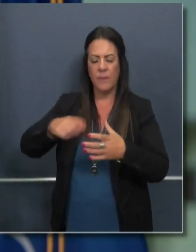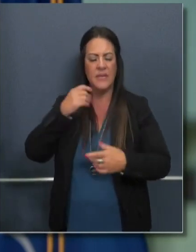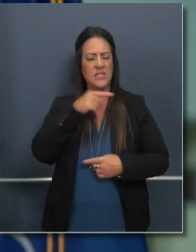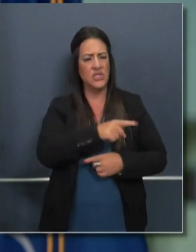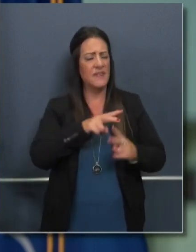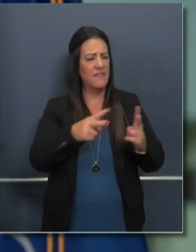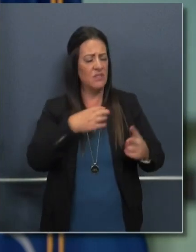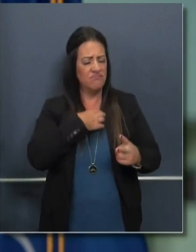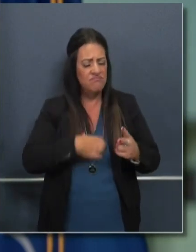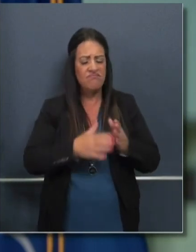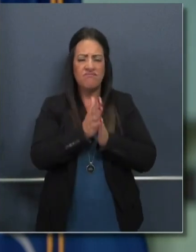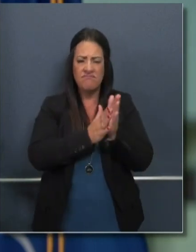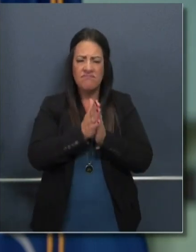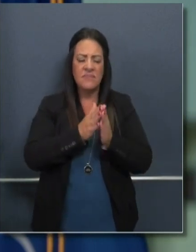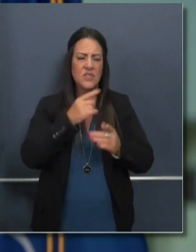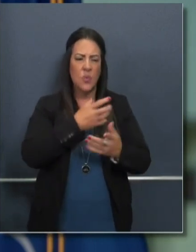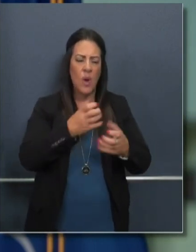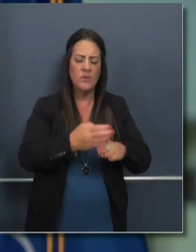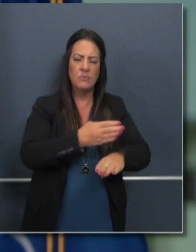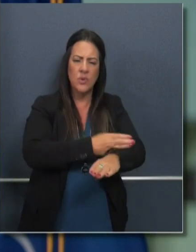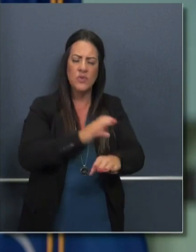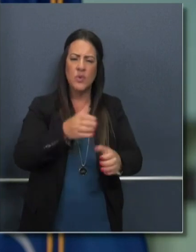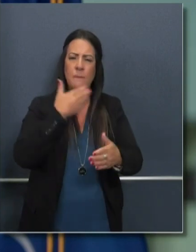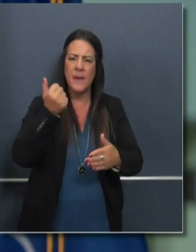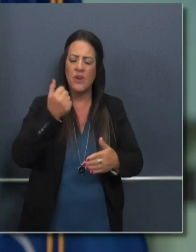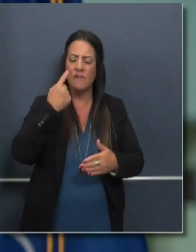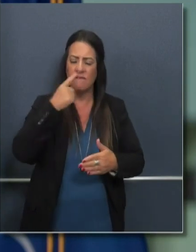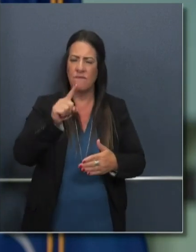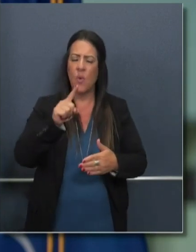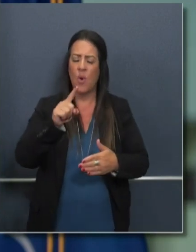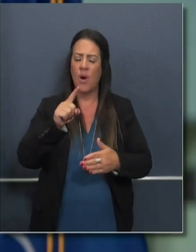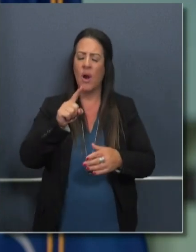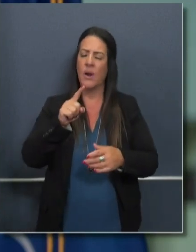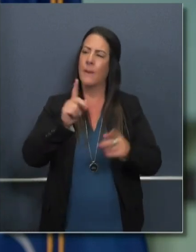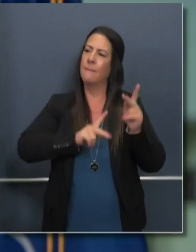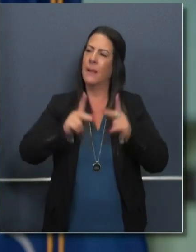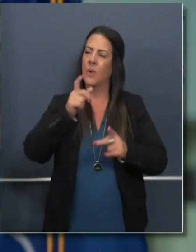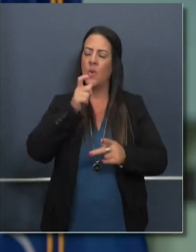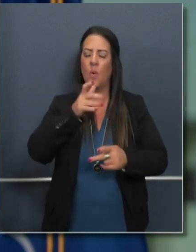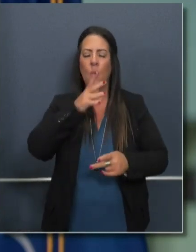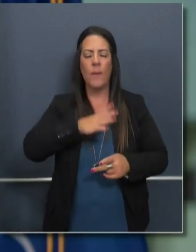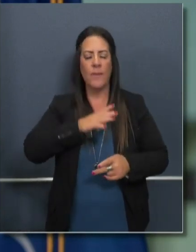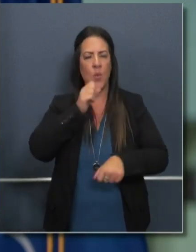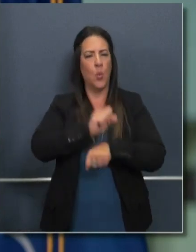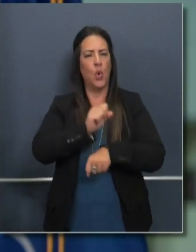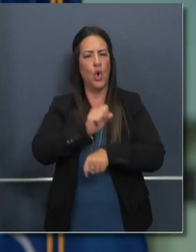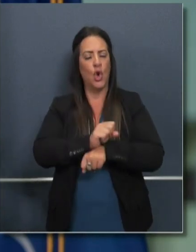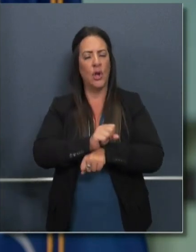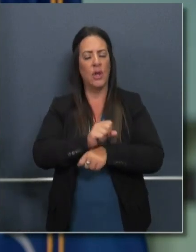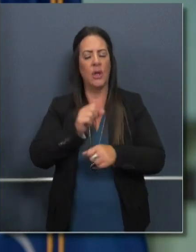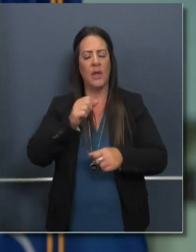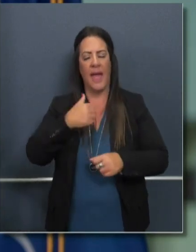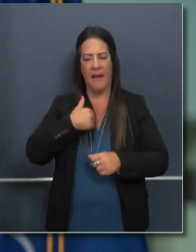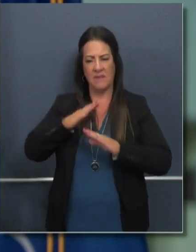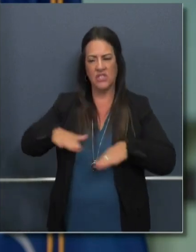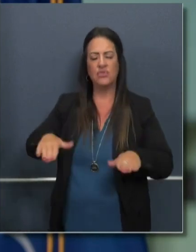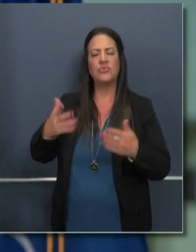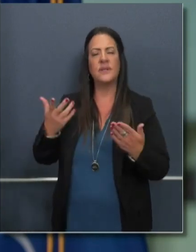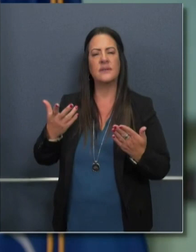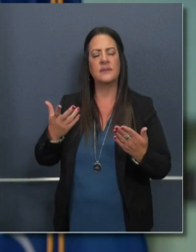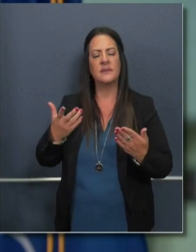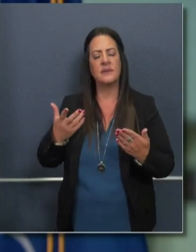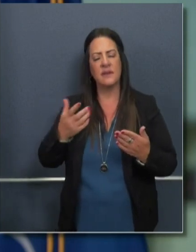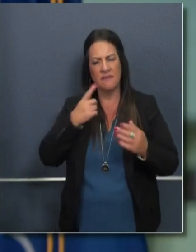conviction, her resolve to do more, particularly for working mothers, but also across the spectrum